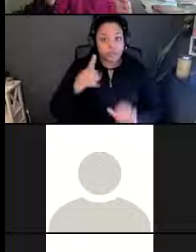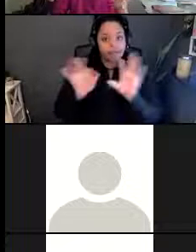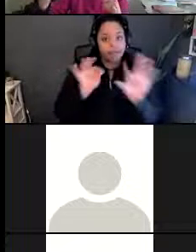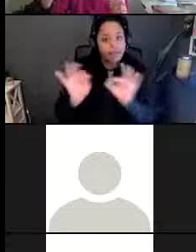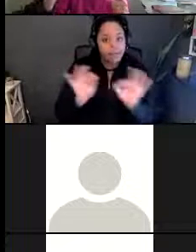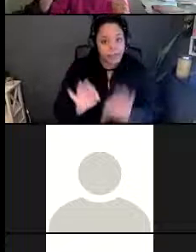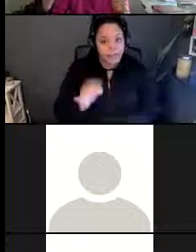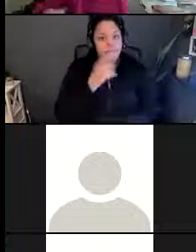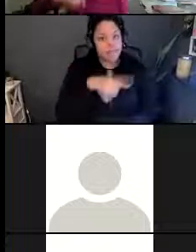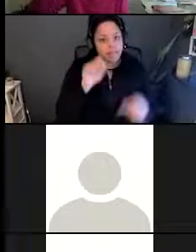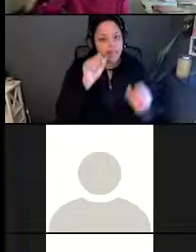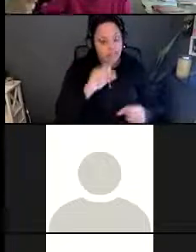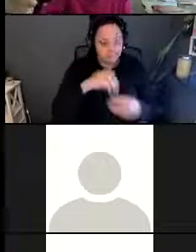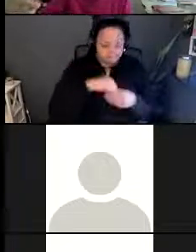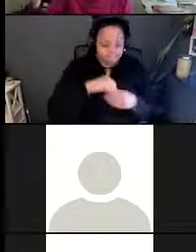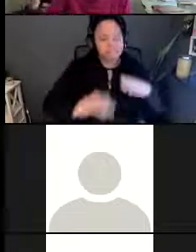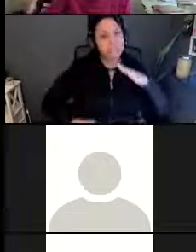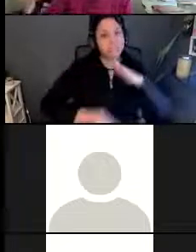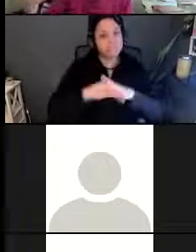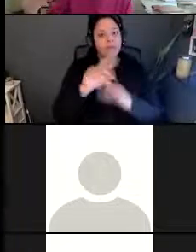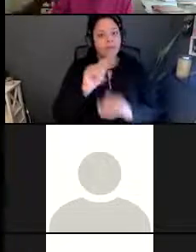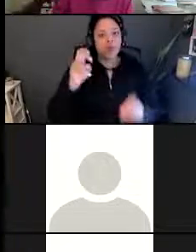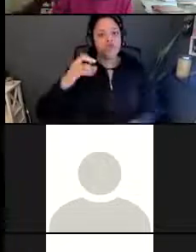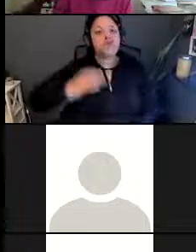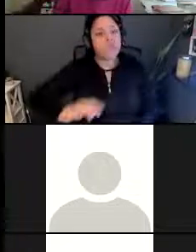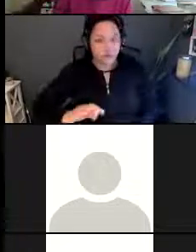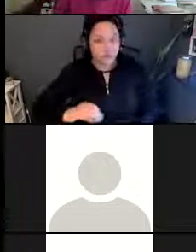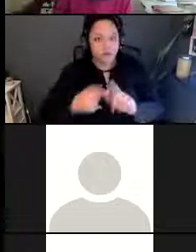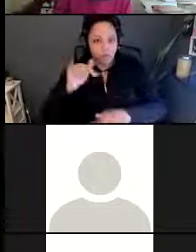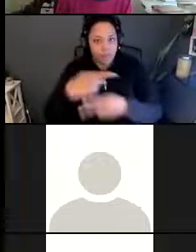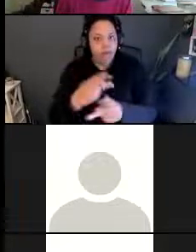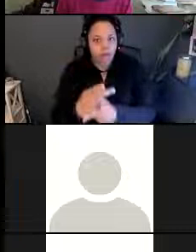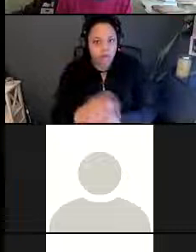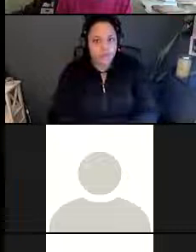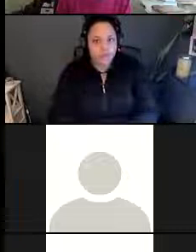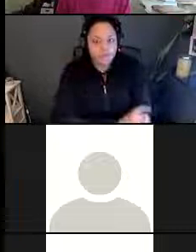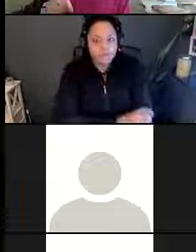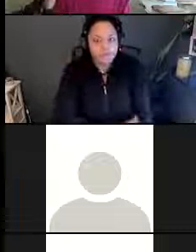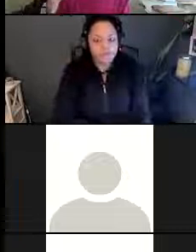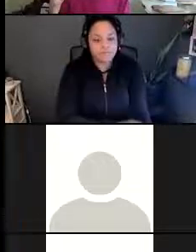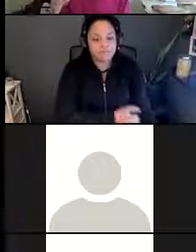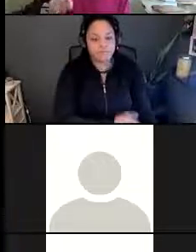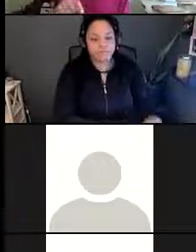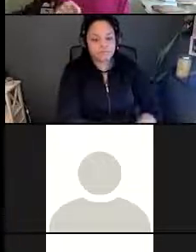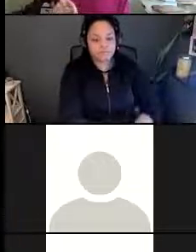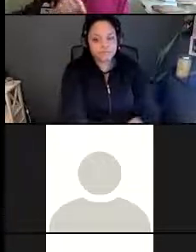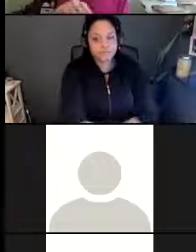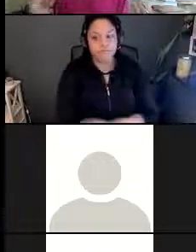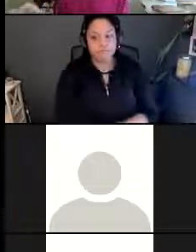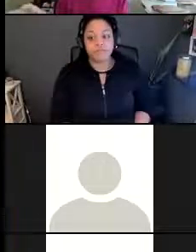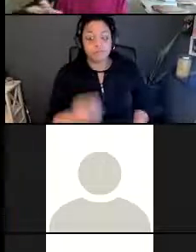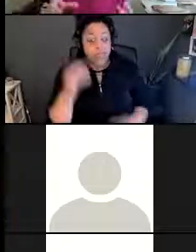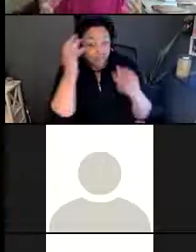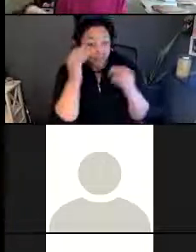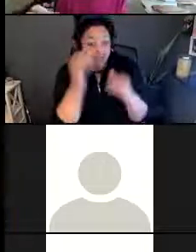to maximize the good that this product does in their lives. Think about the folks, if